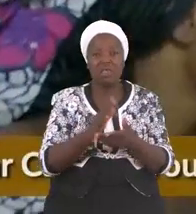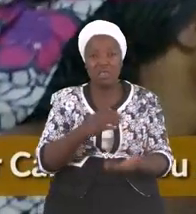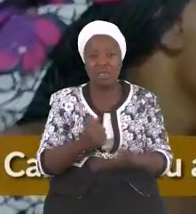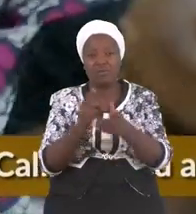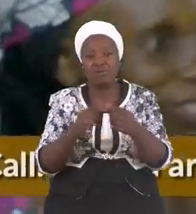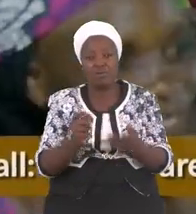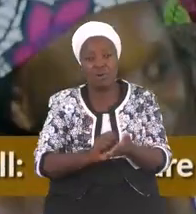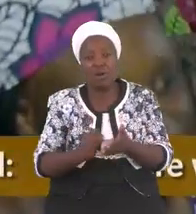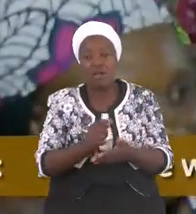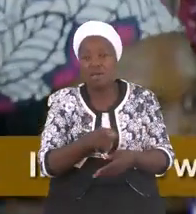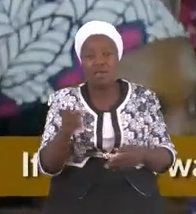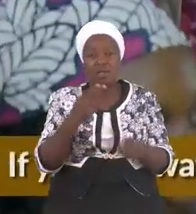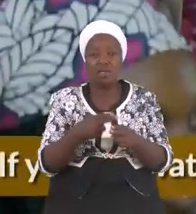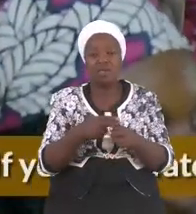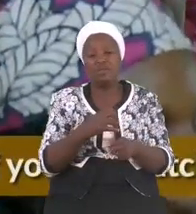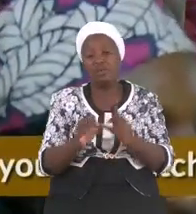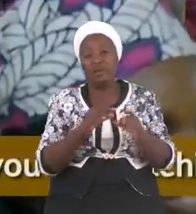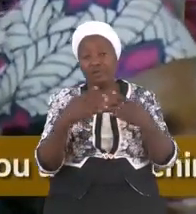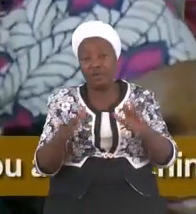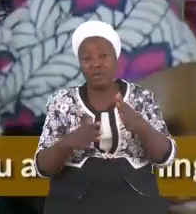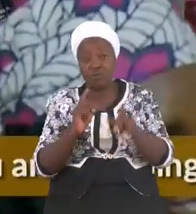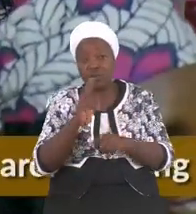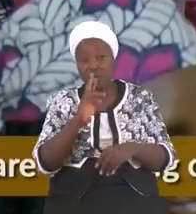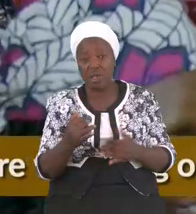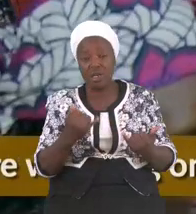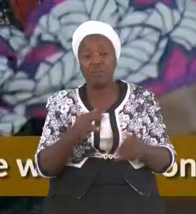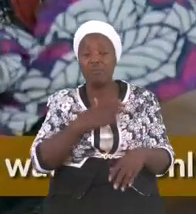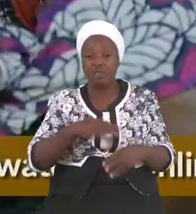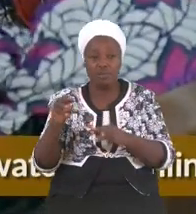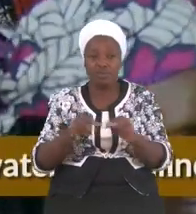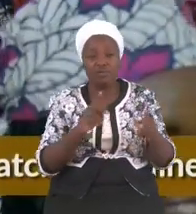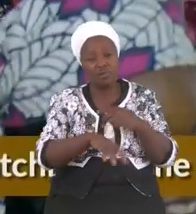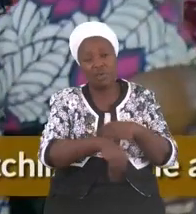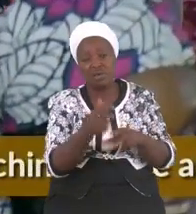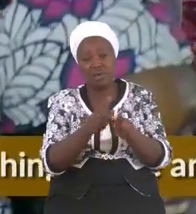finished from your segment, move to another segment.